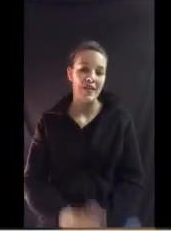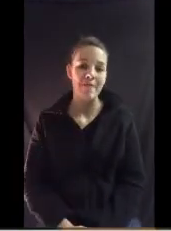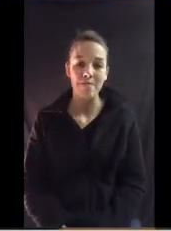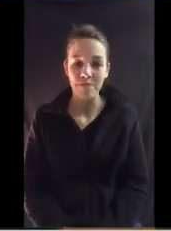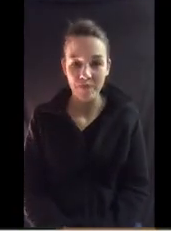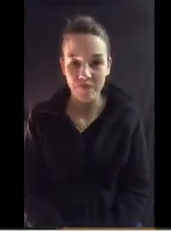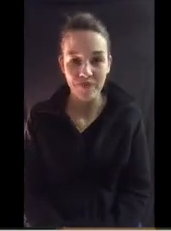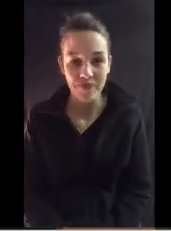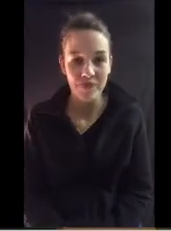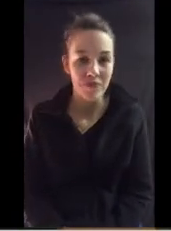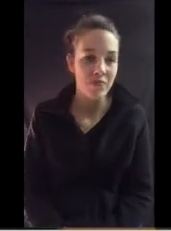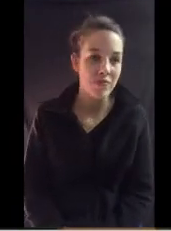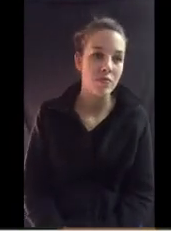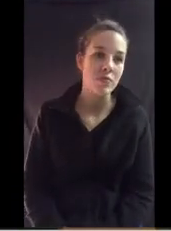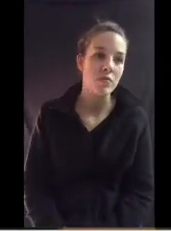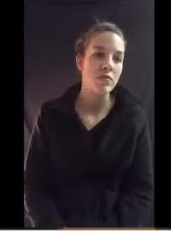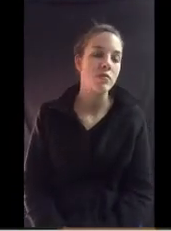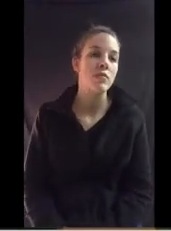for you.